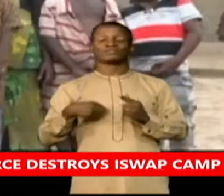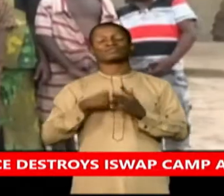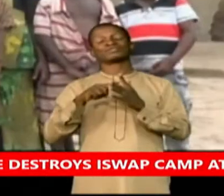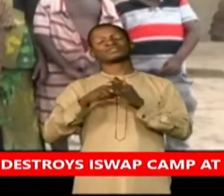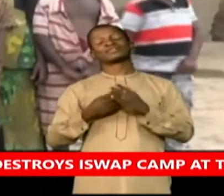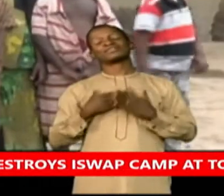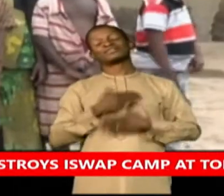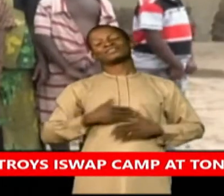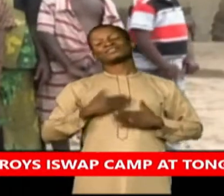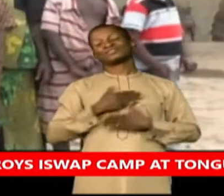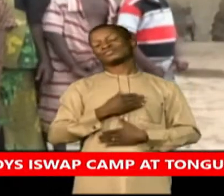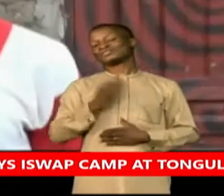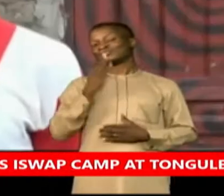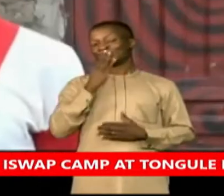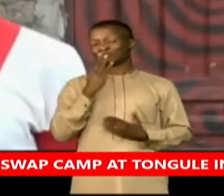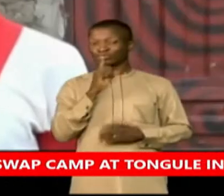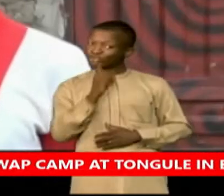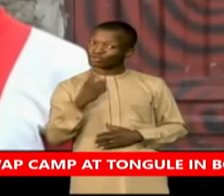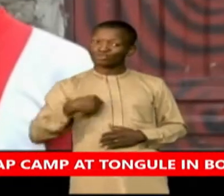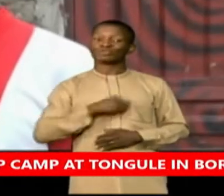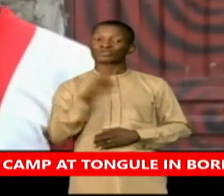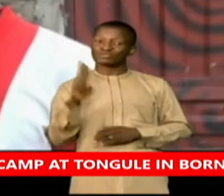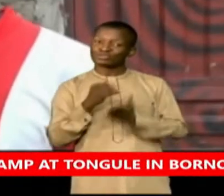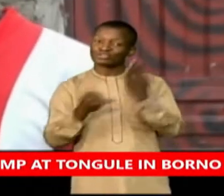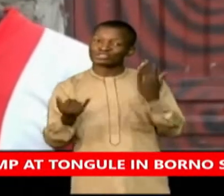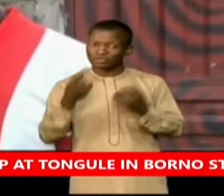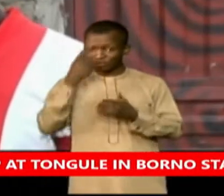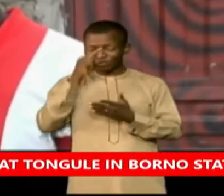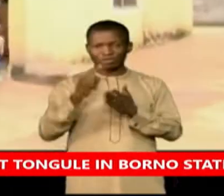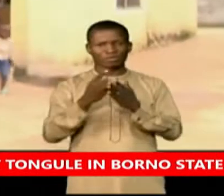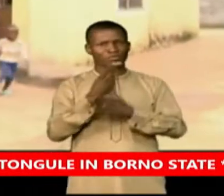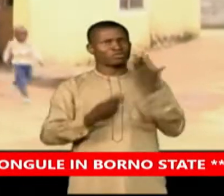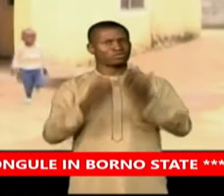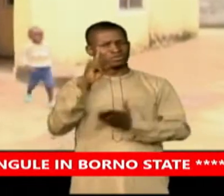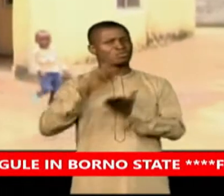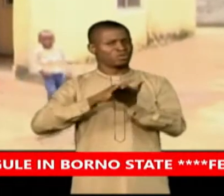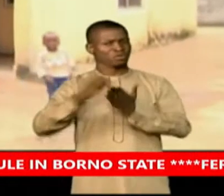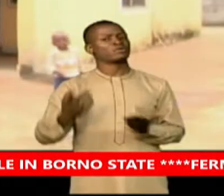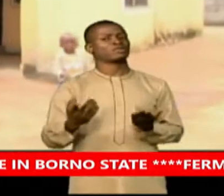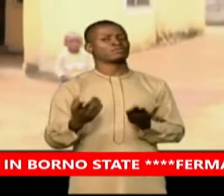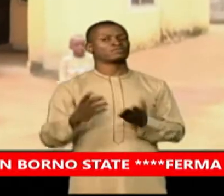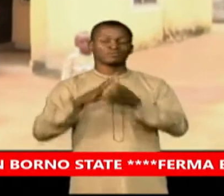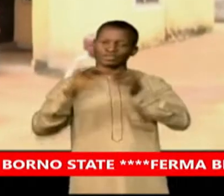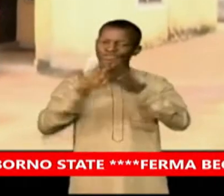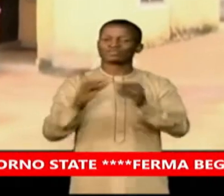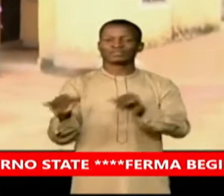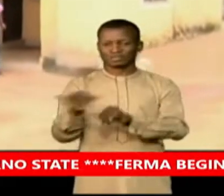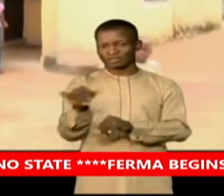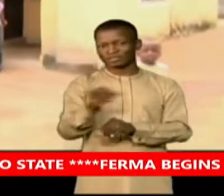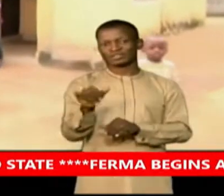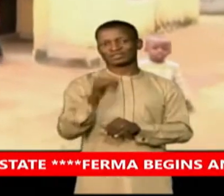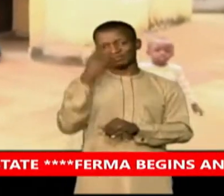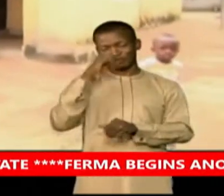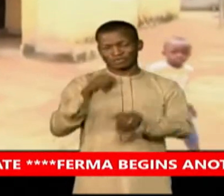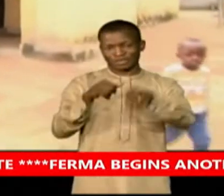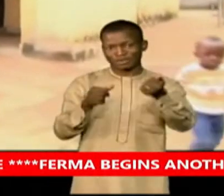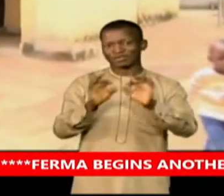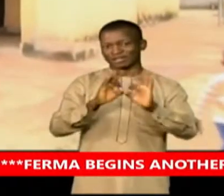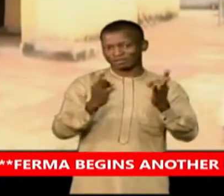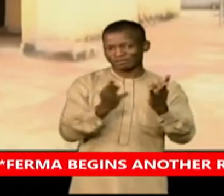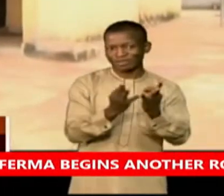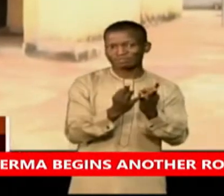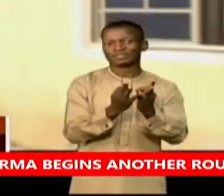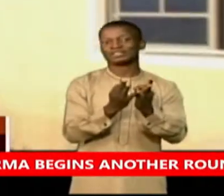food. Truly, we use it for a good 1 week. The story is similar for Deborah Davis and her